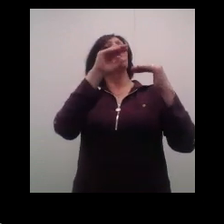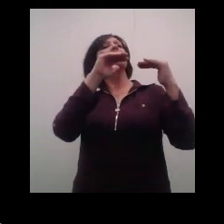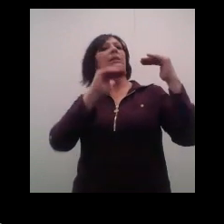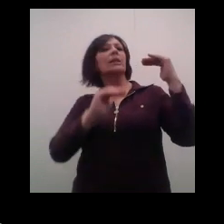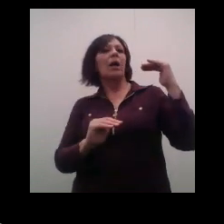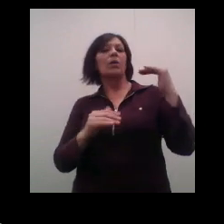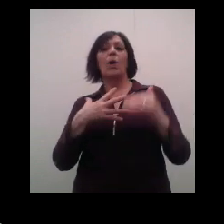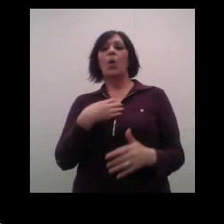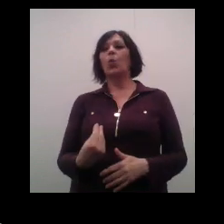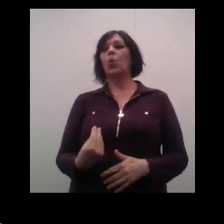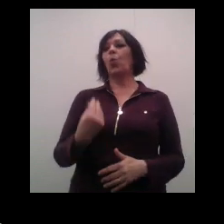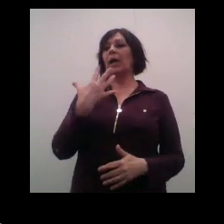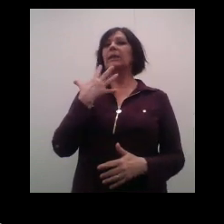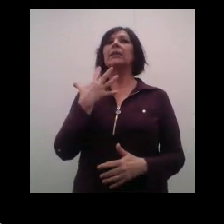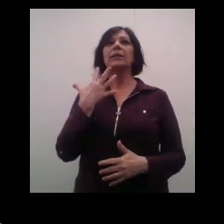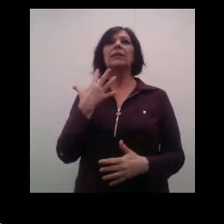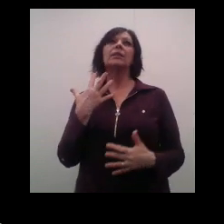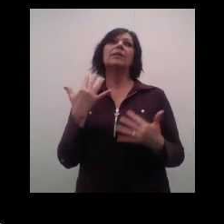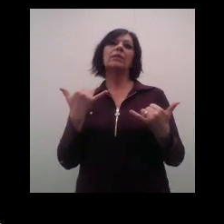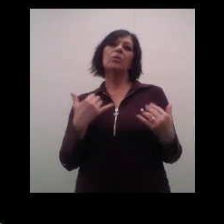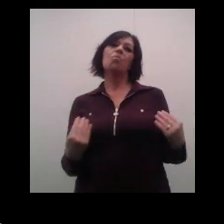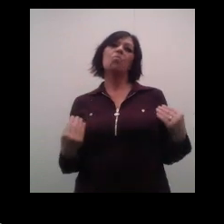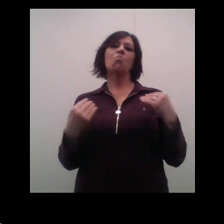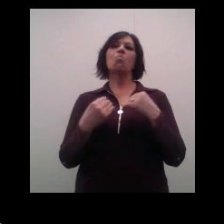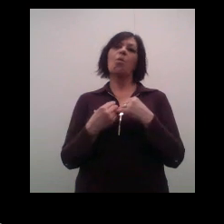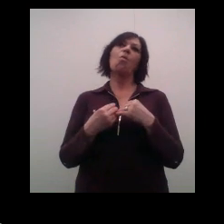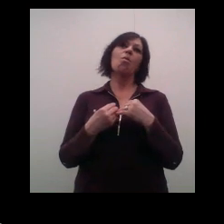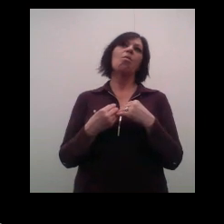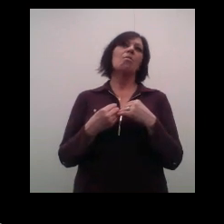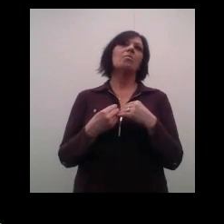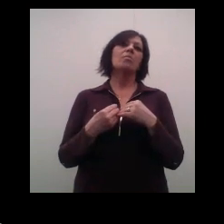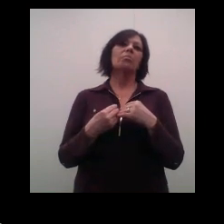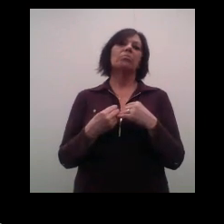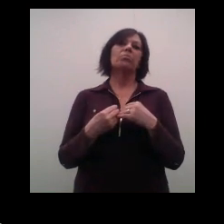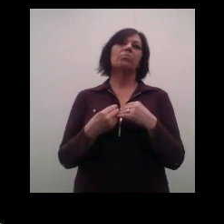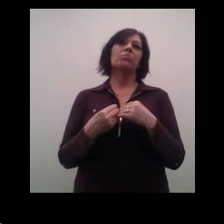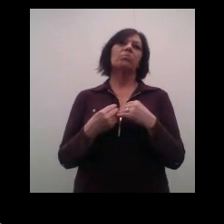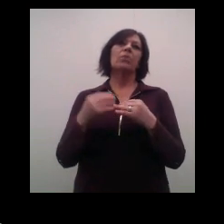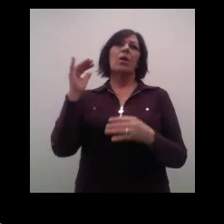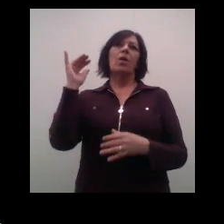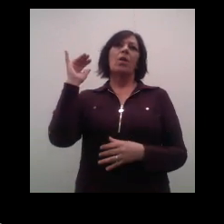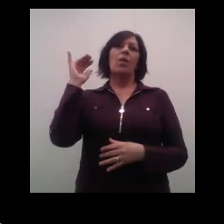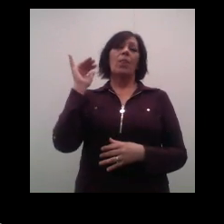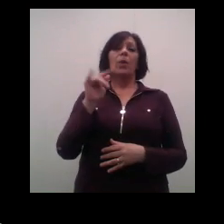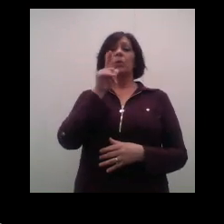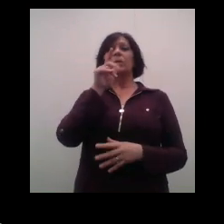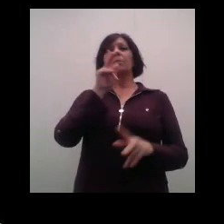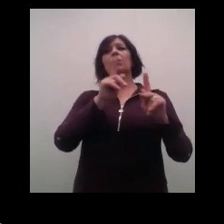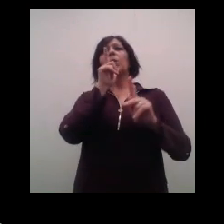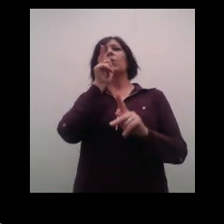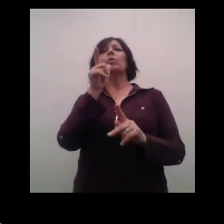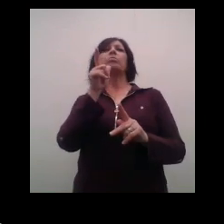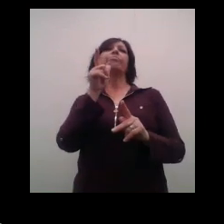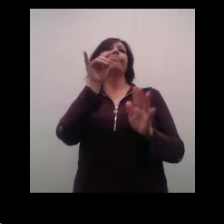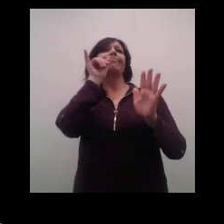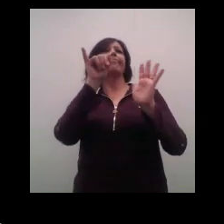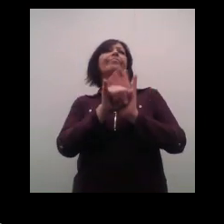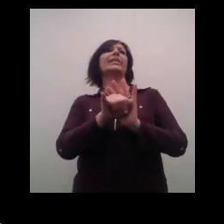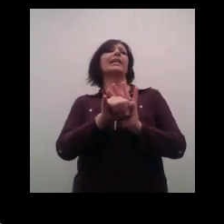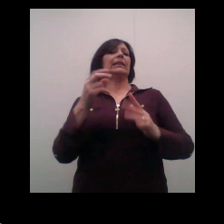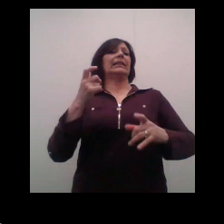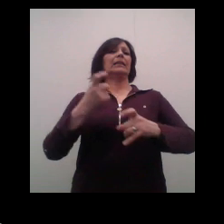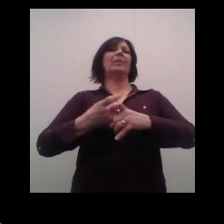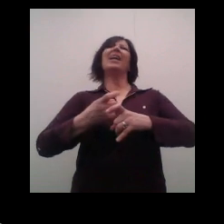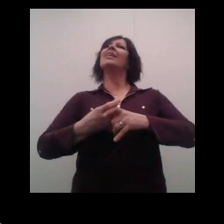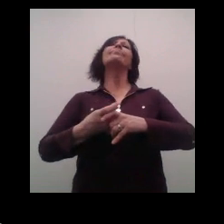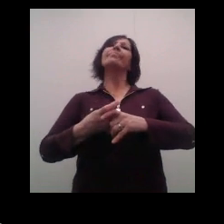are equaling out more based on what their population ratio is. And those that are identified as Hispanic or Latino are still a much